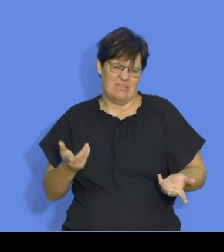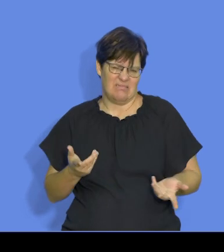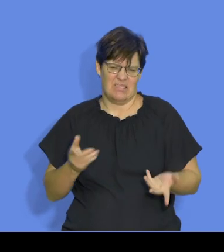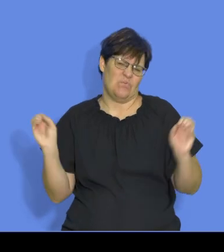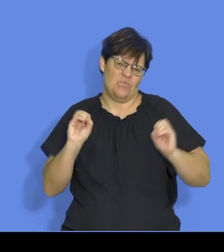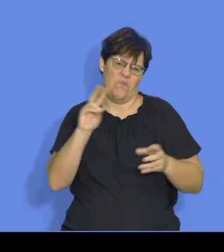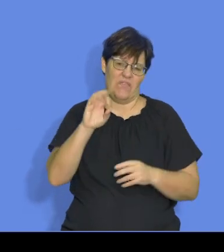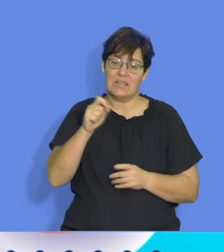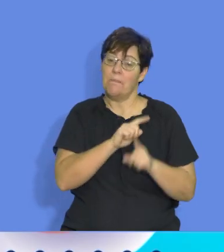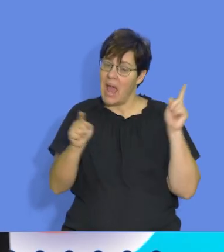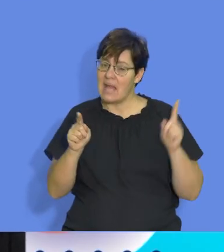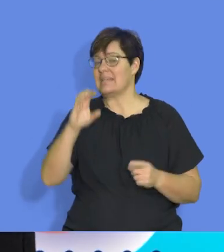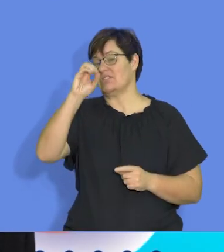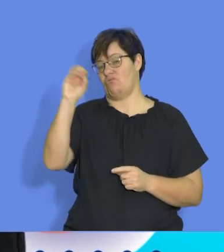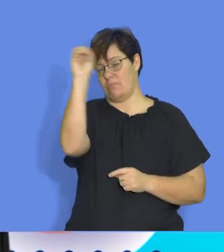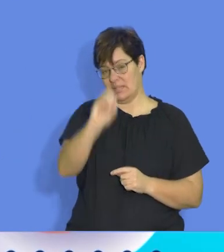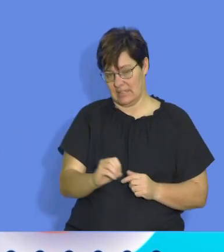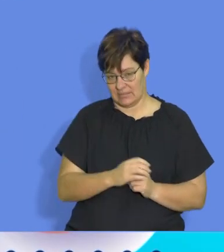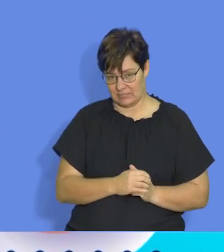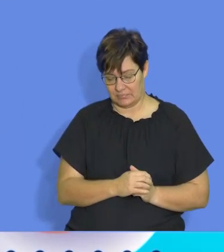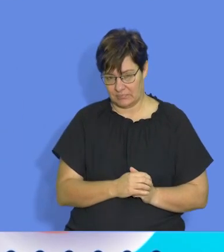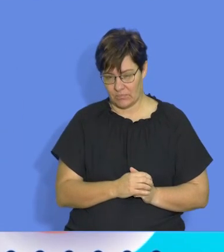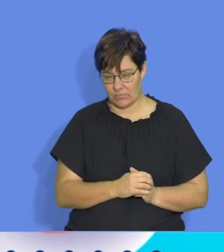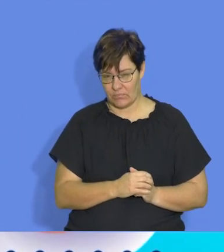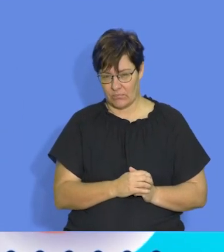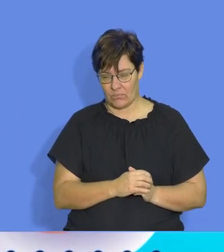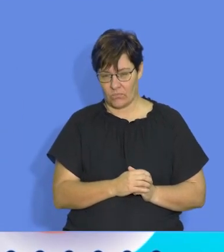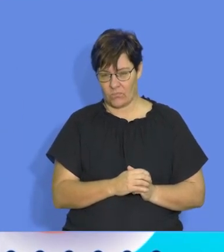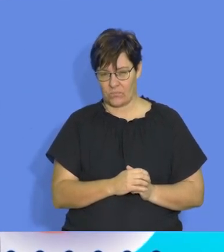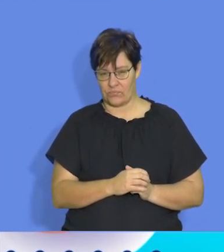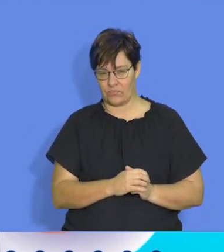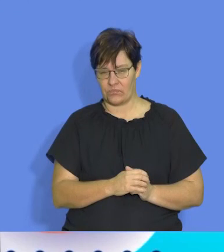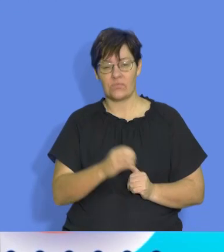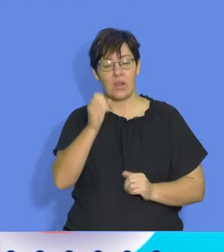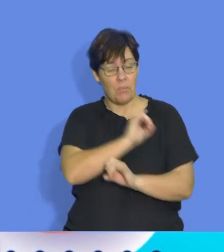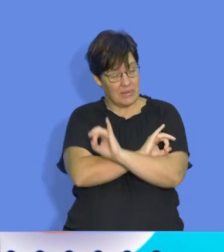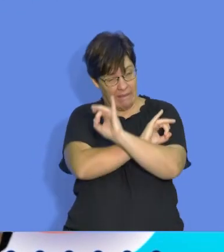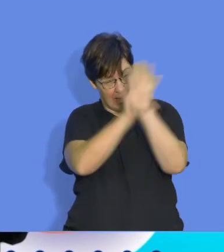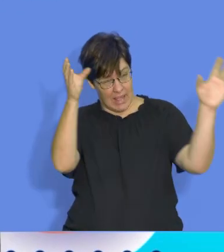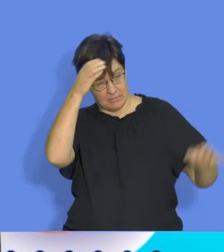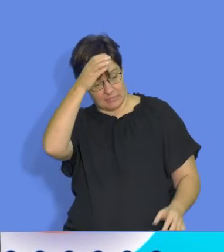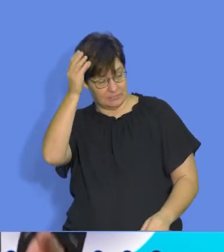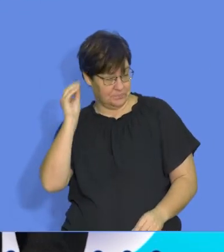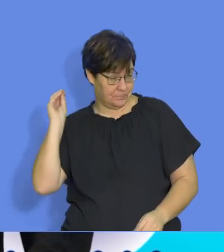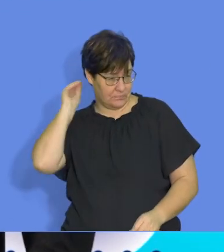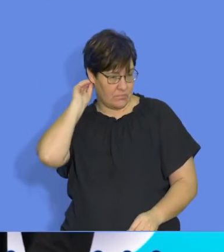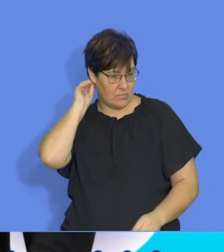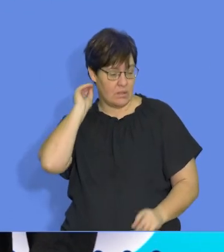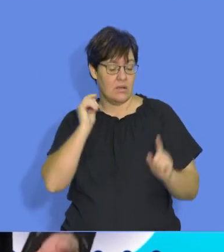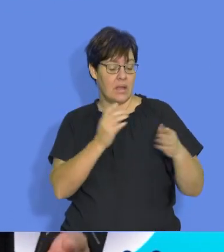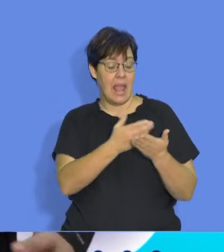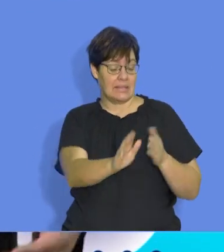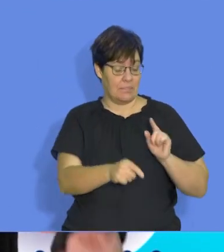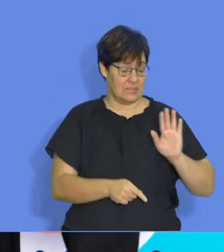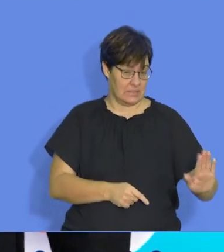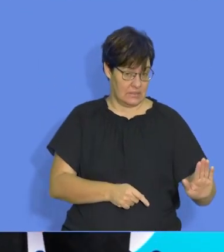VAT. Right. So now have this concept clear in your minds. You got your exempted items,